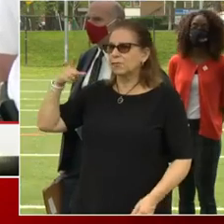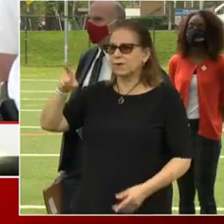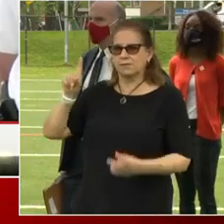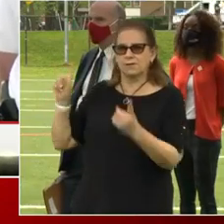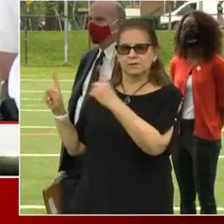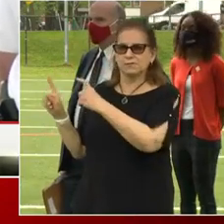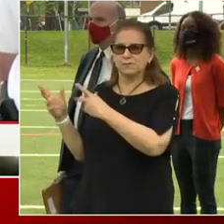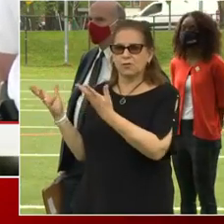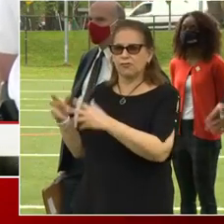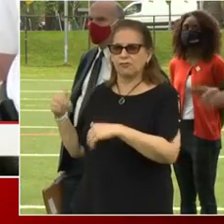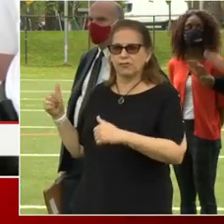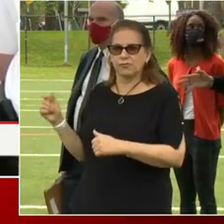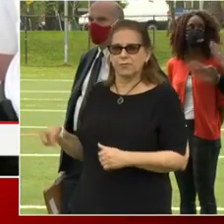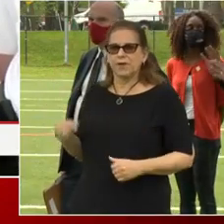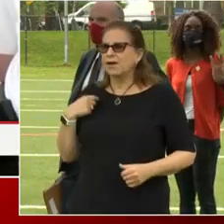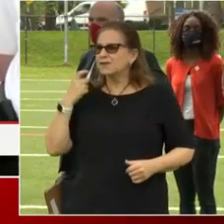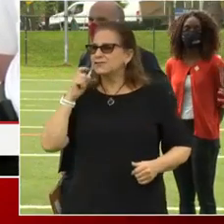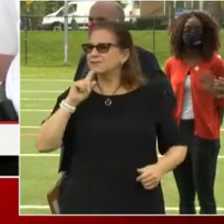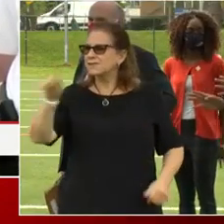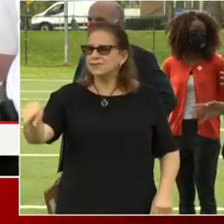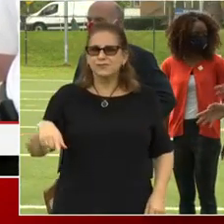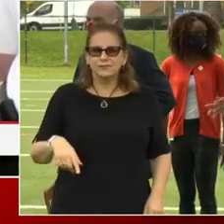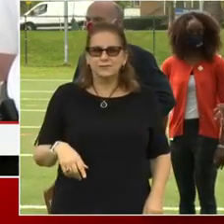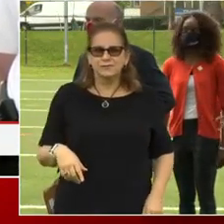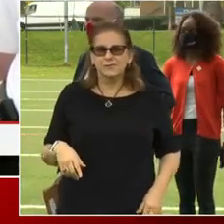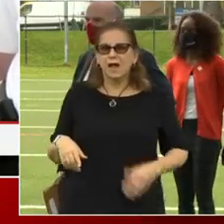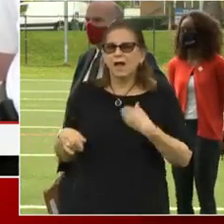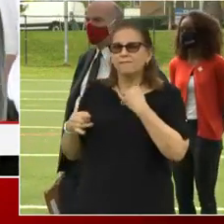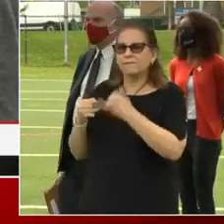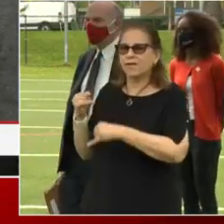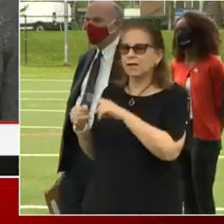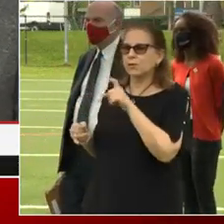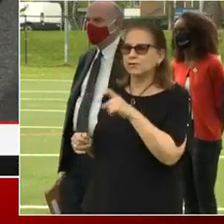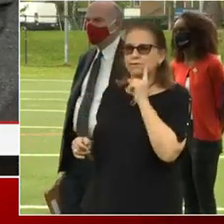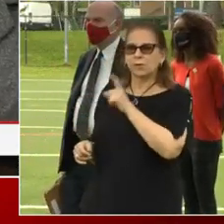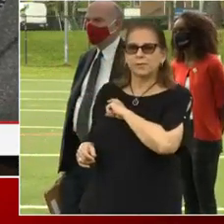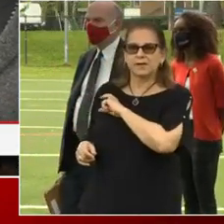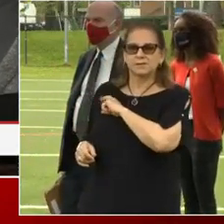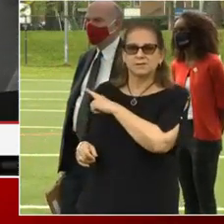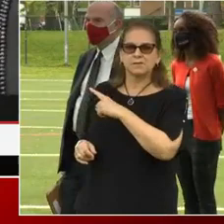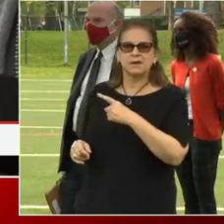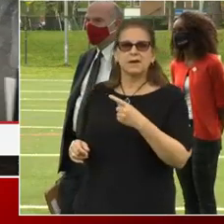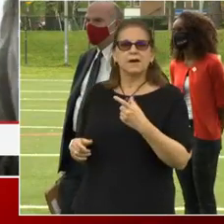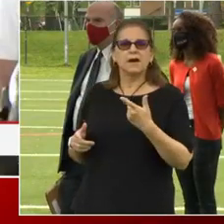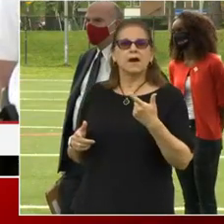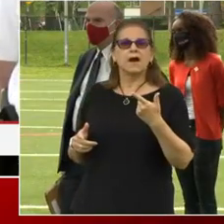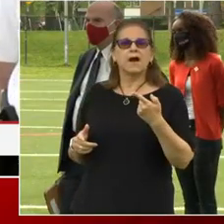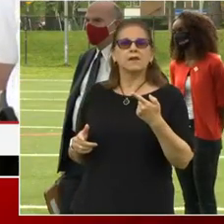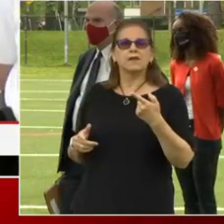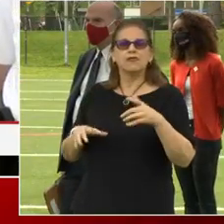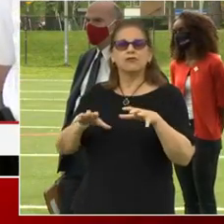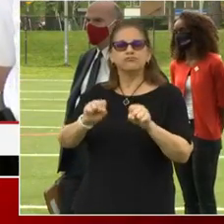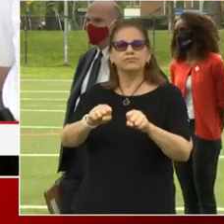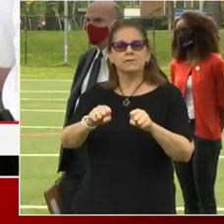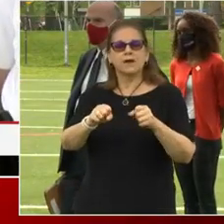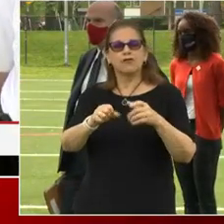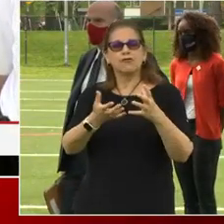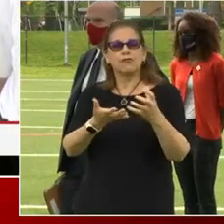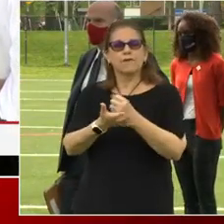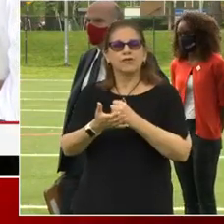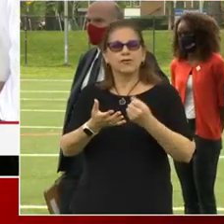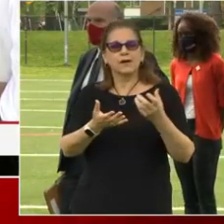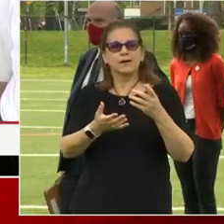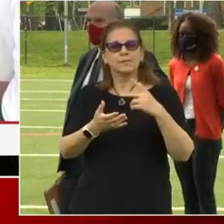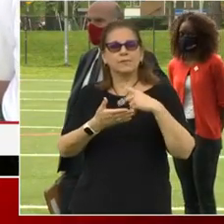mobilizing? And you just answered it, so thank you. Yep. The last question for the chief was, what is the status of the gun recovery unit? You talked about giving it